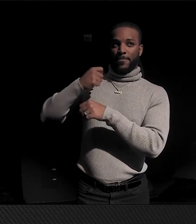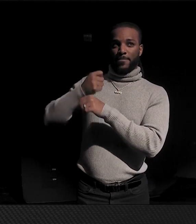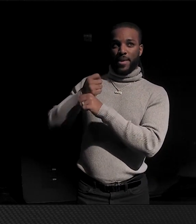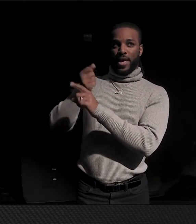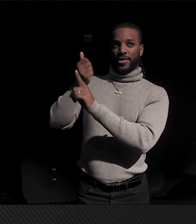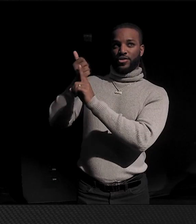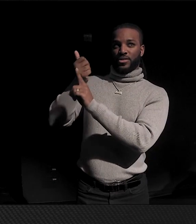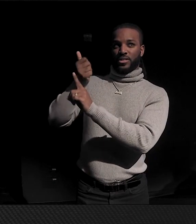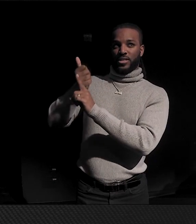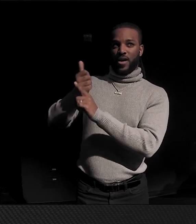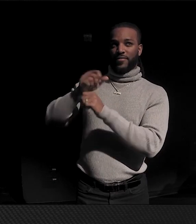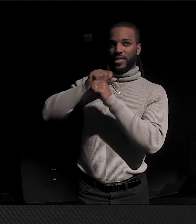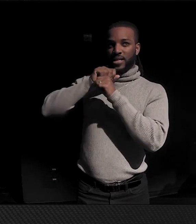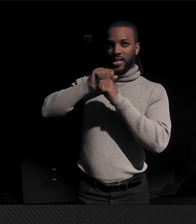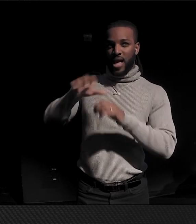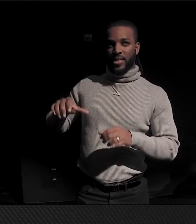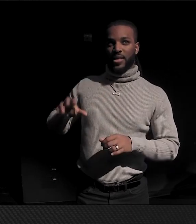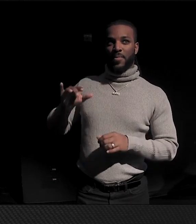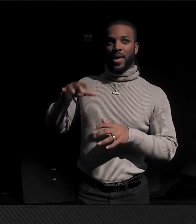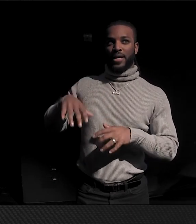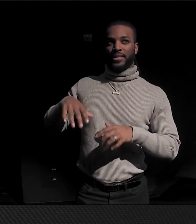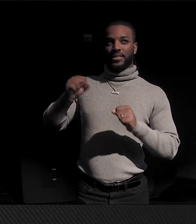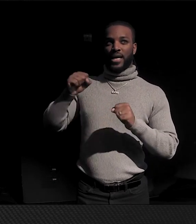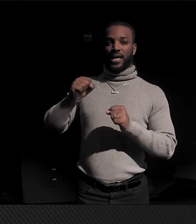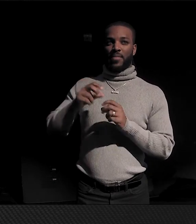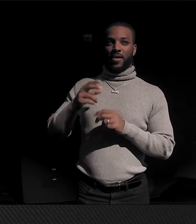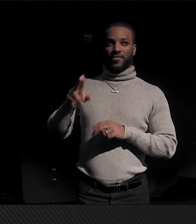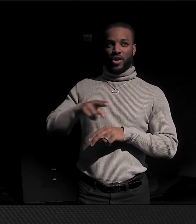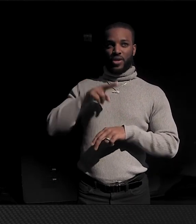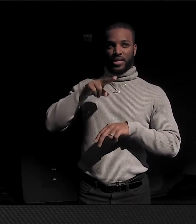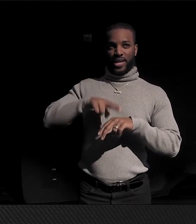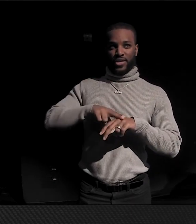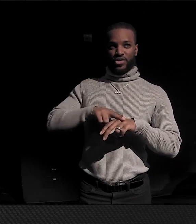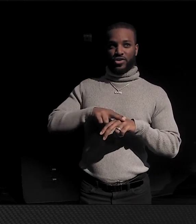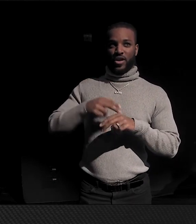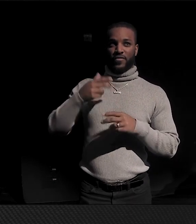you made yourself nothing by taking the very nature of a servant.